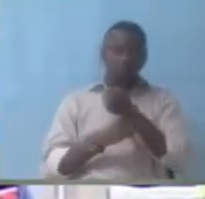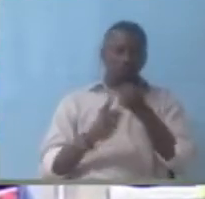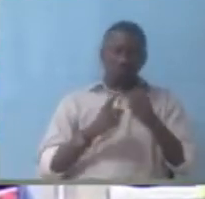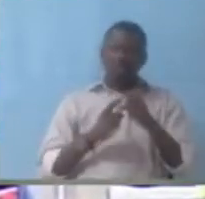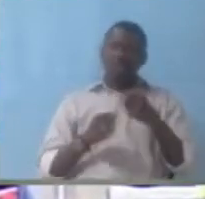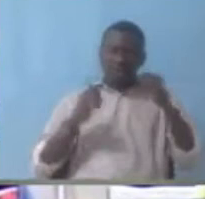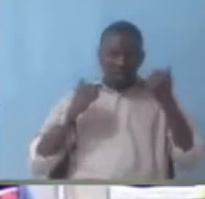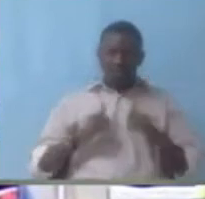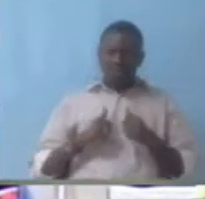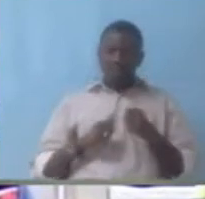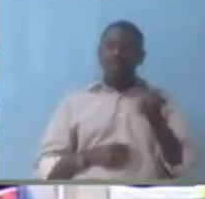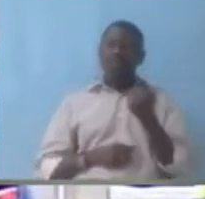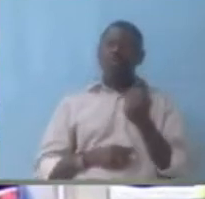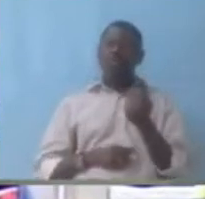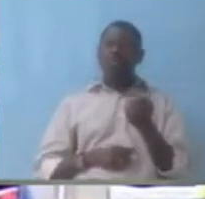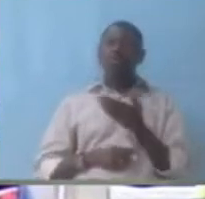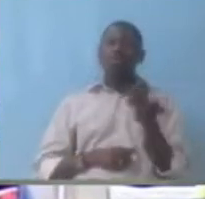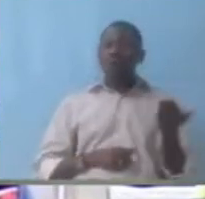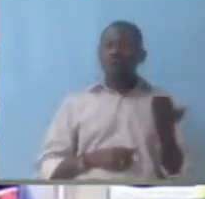because